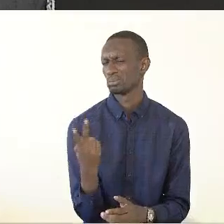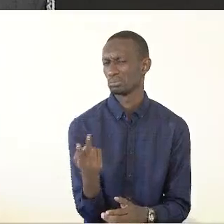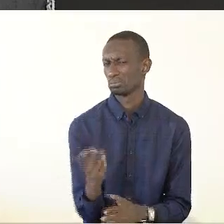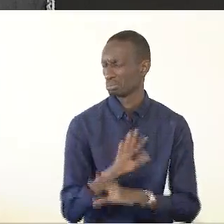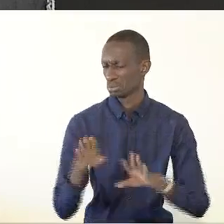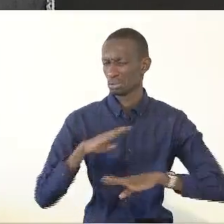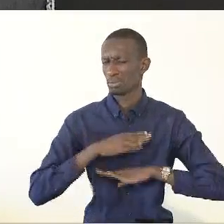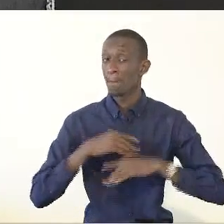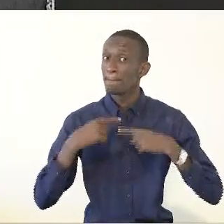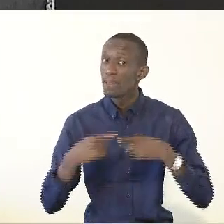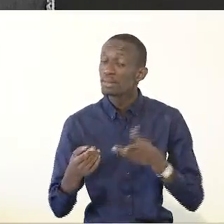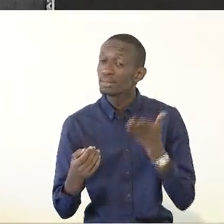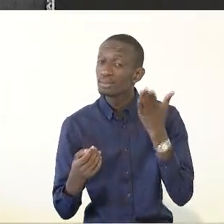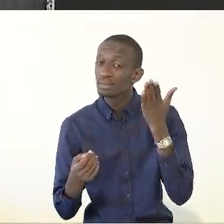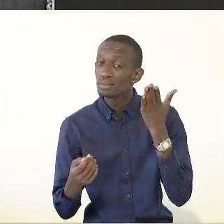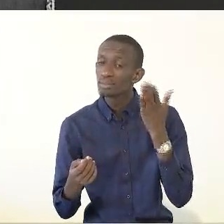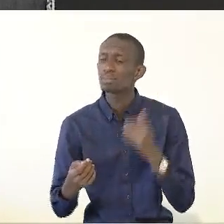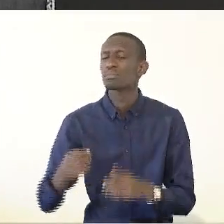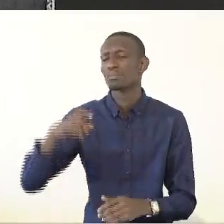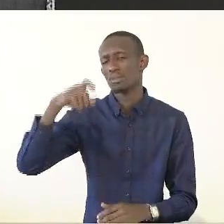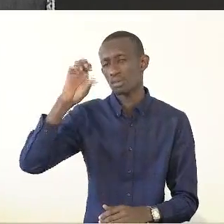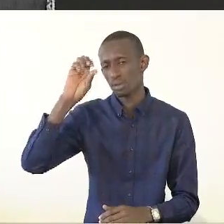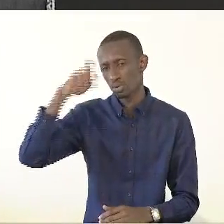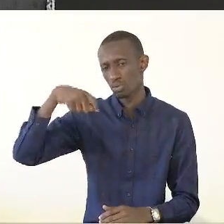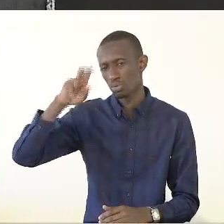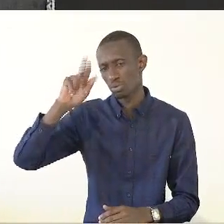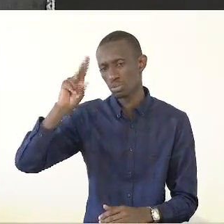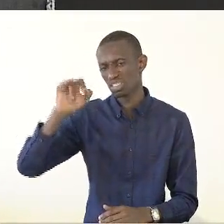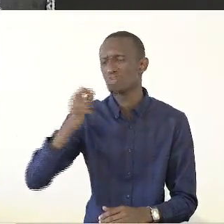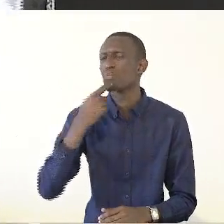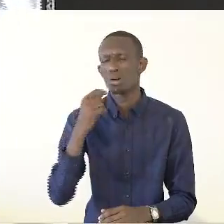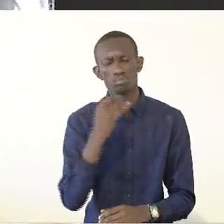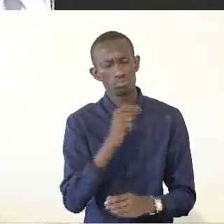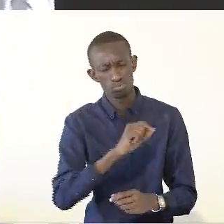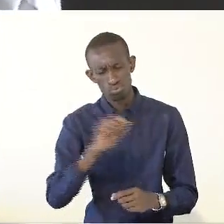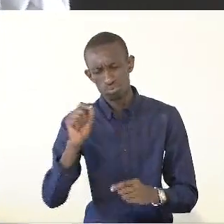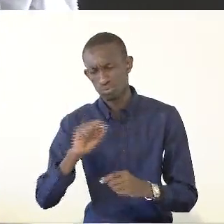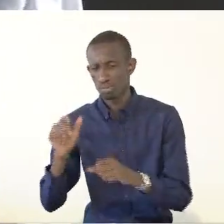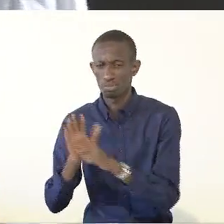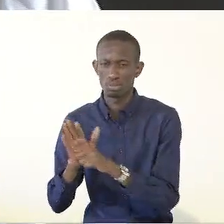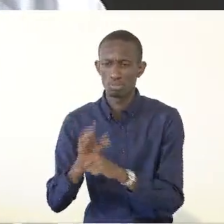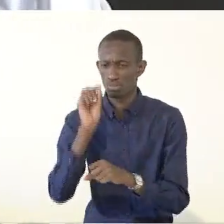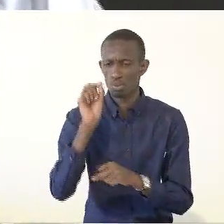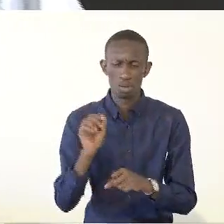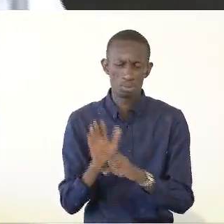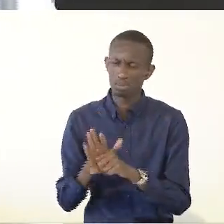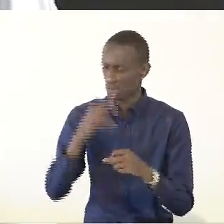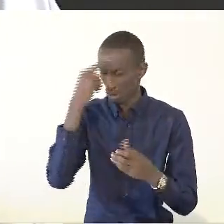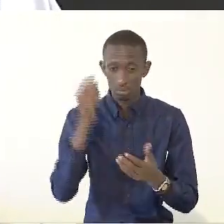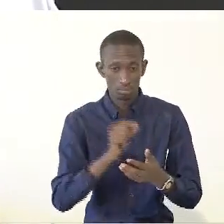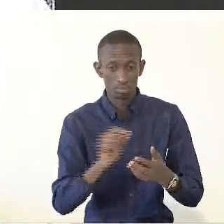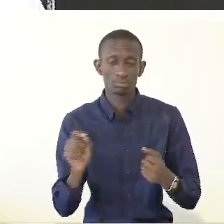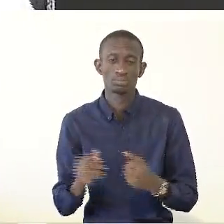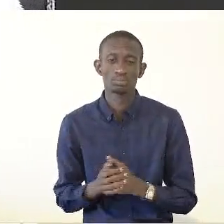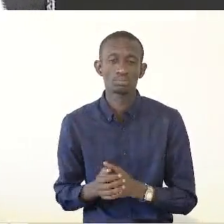need many different points because at the end of the day, you need to have a curve. And let's put our points there. We have point number 1, it